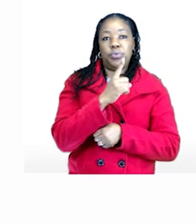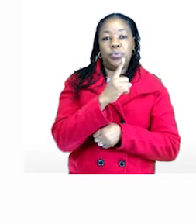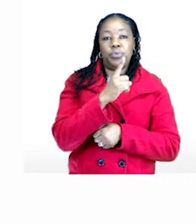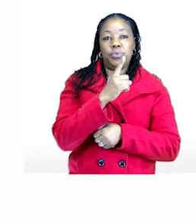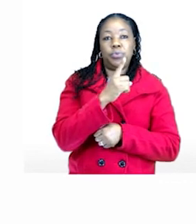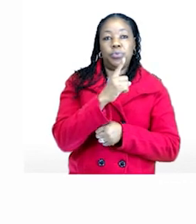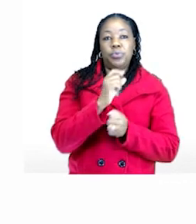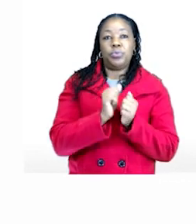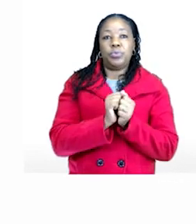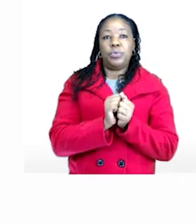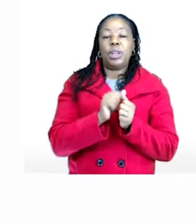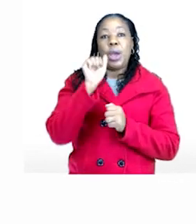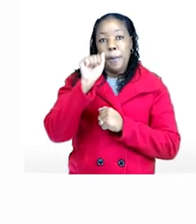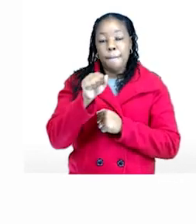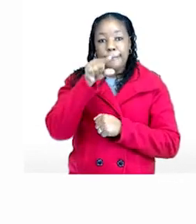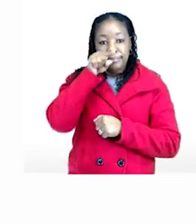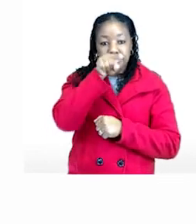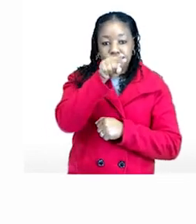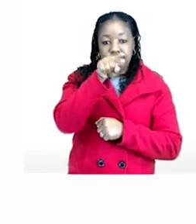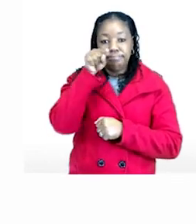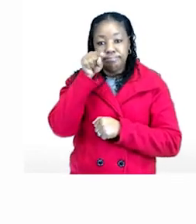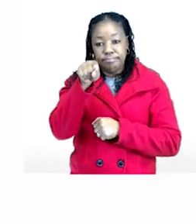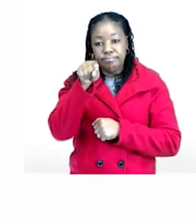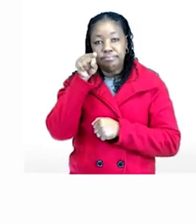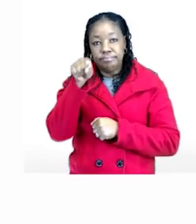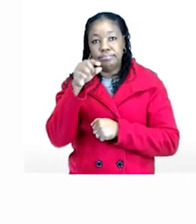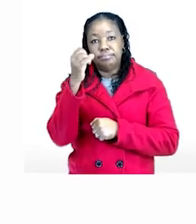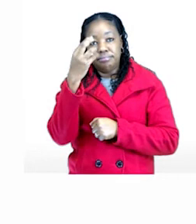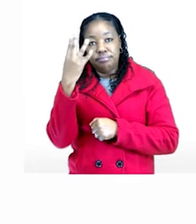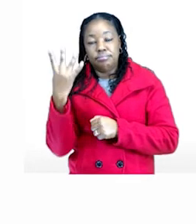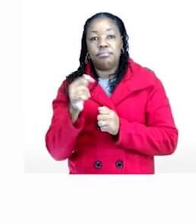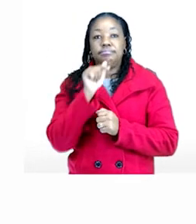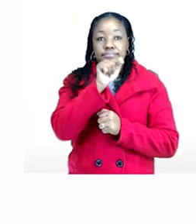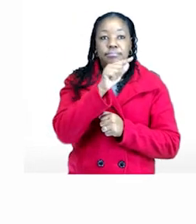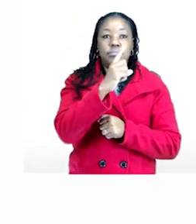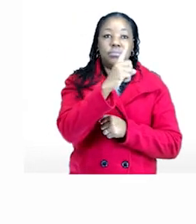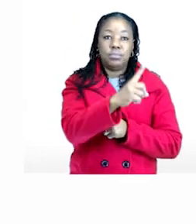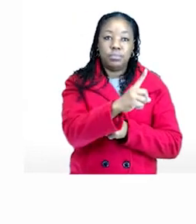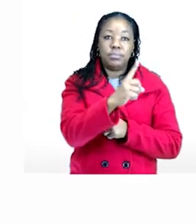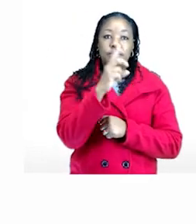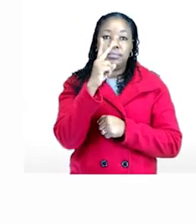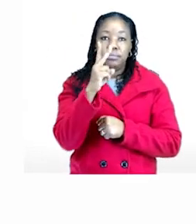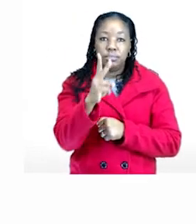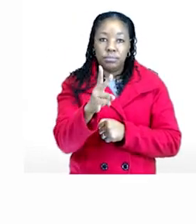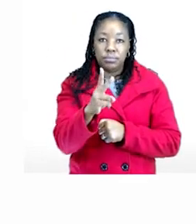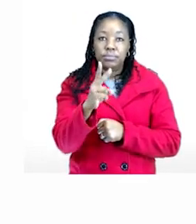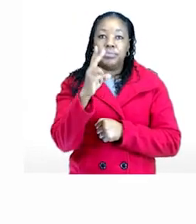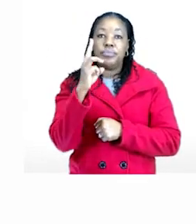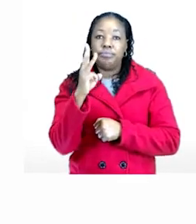and please point to the number as we count. 1, 2,